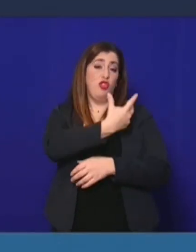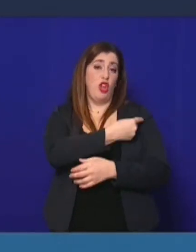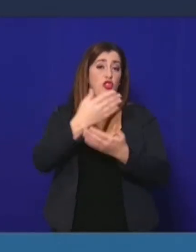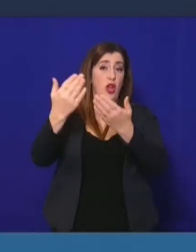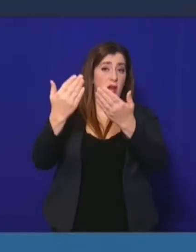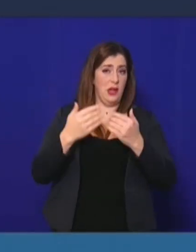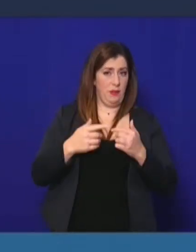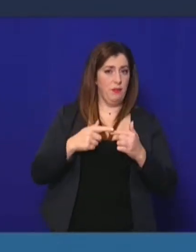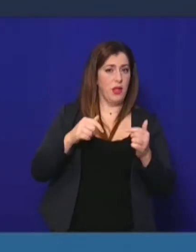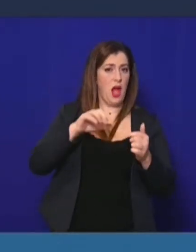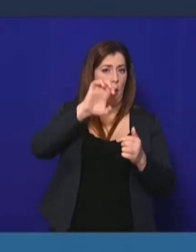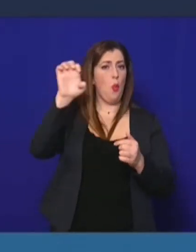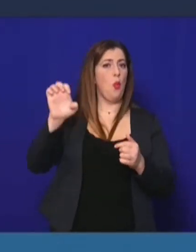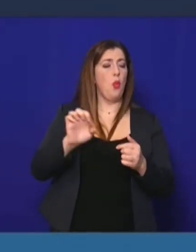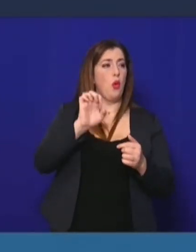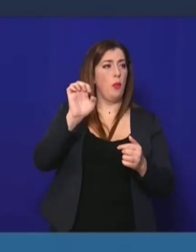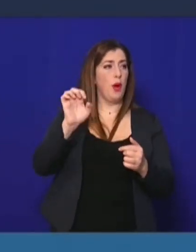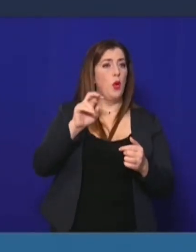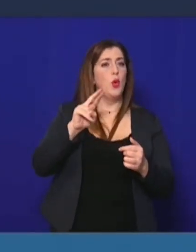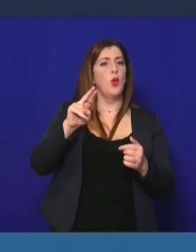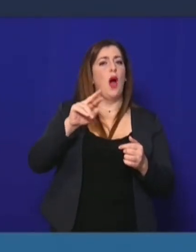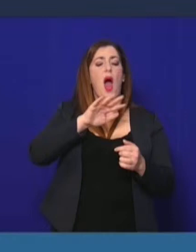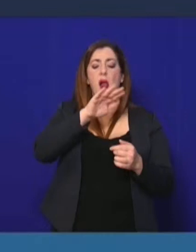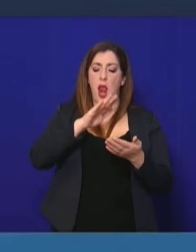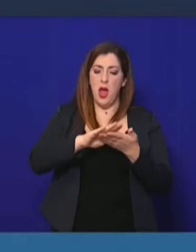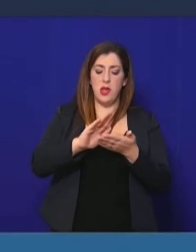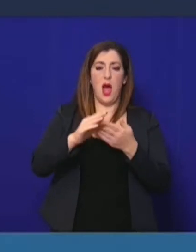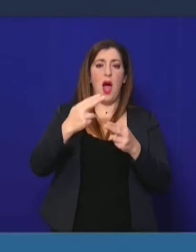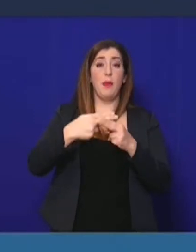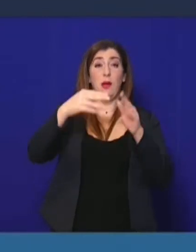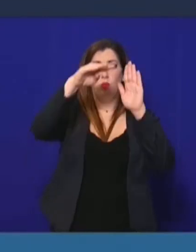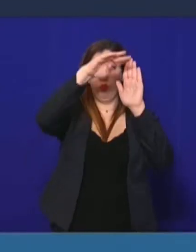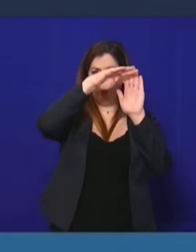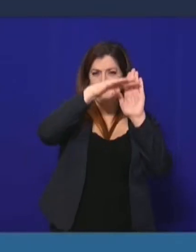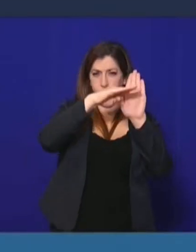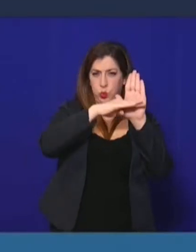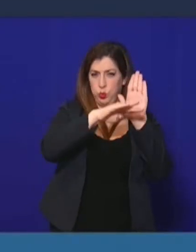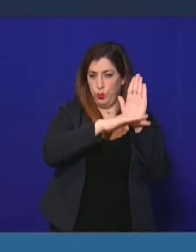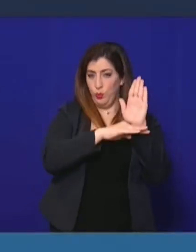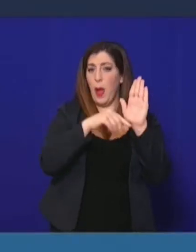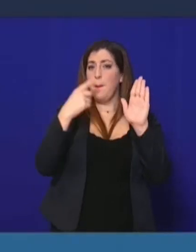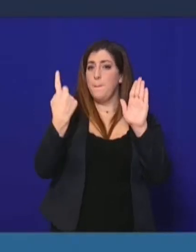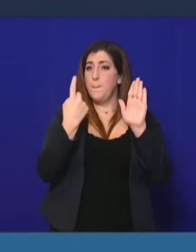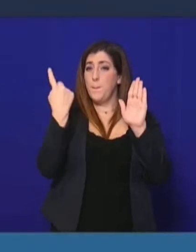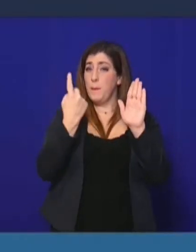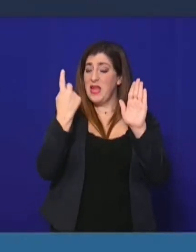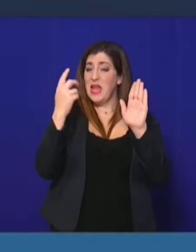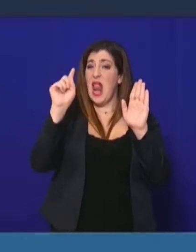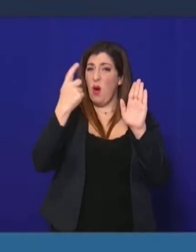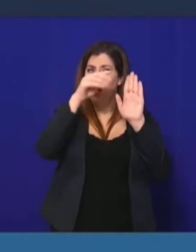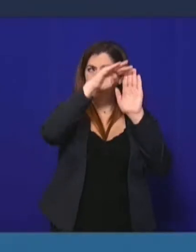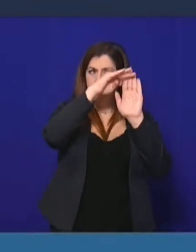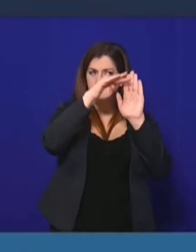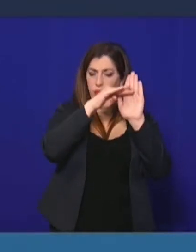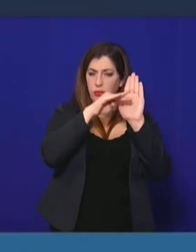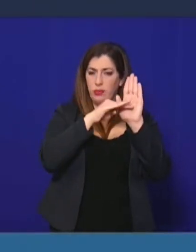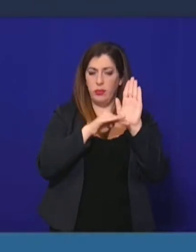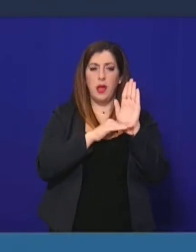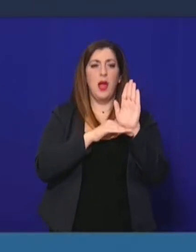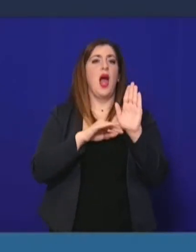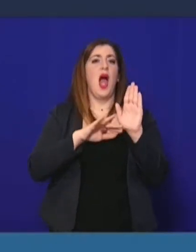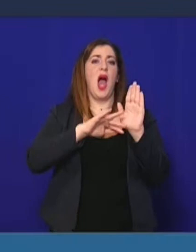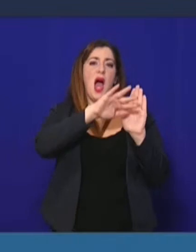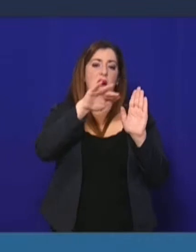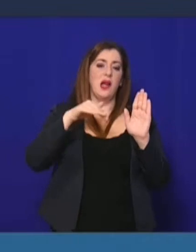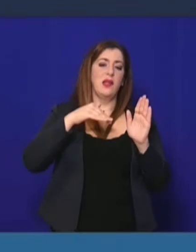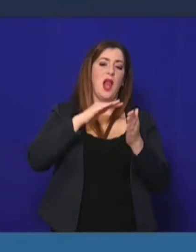għandna l-istrateġija ta' min huma l-prioritization li aħna għandna. Infatti bħalma rajtu aħna bħalissa qegħdin inlaqmu